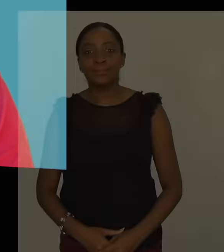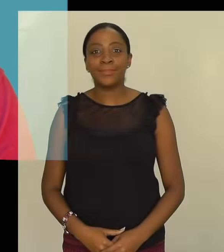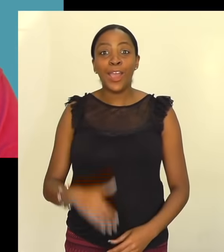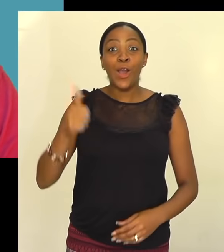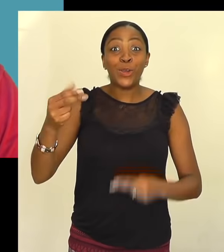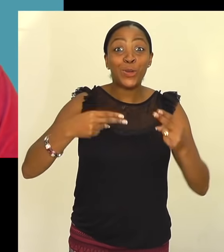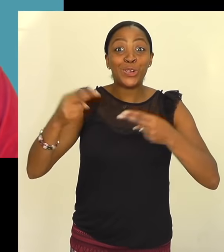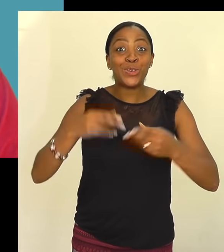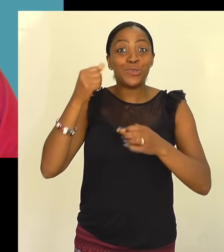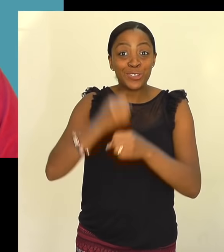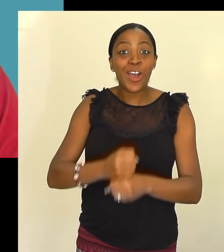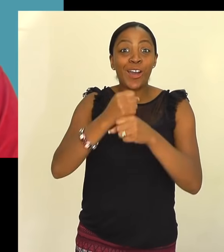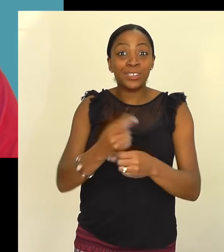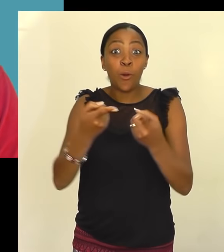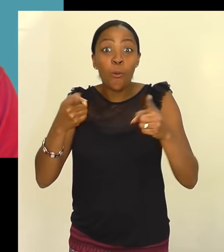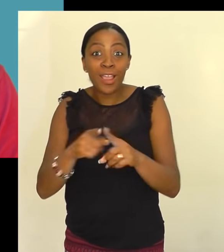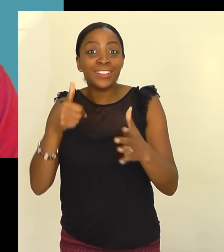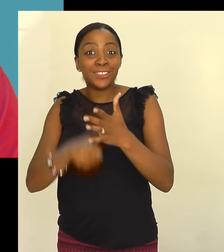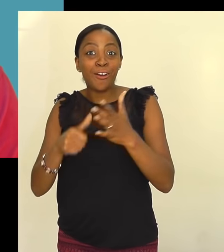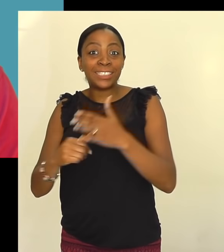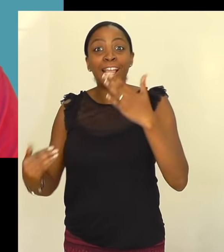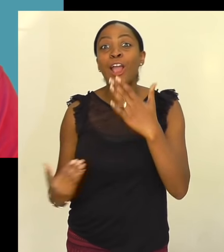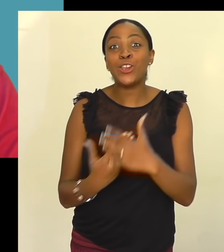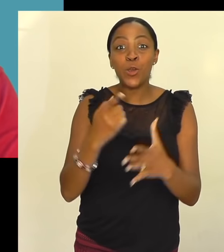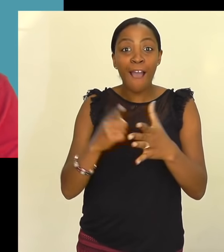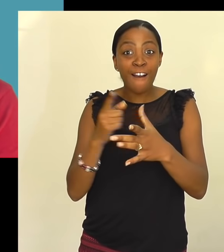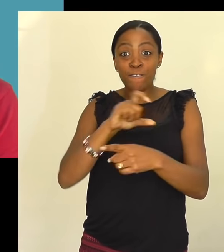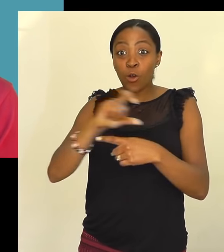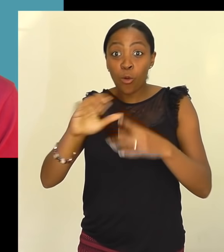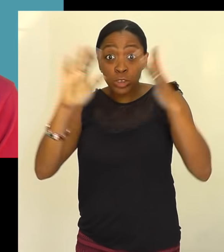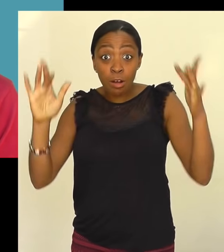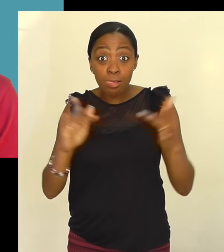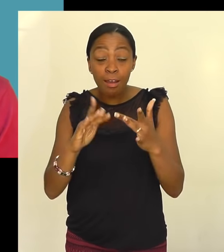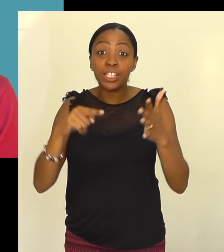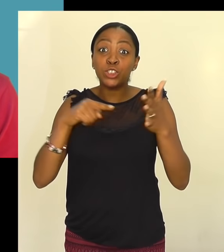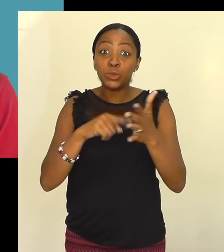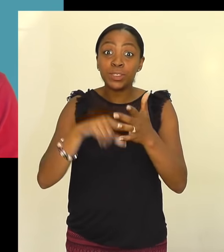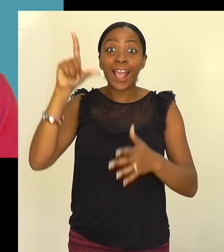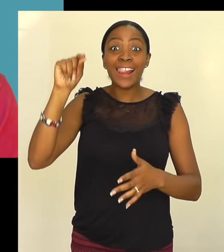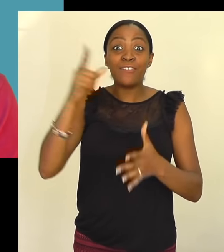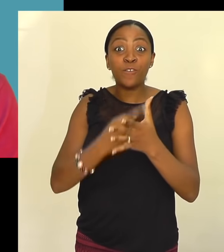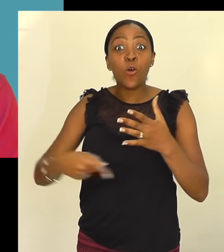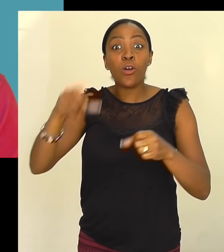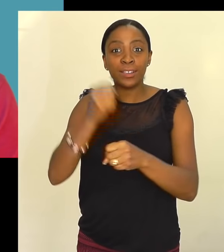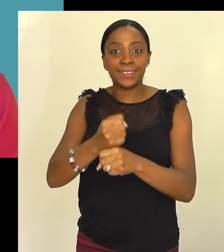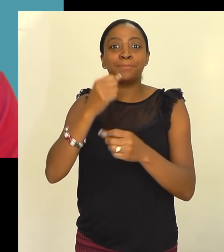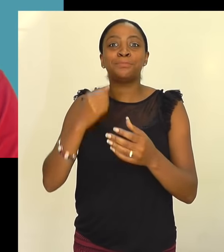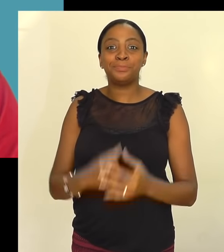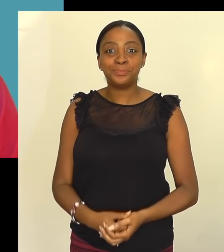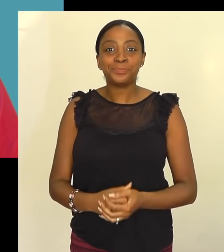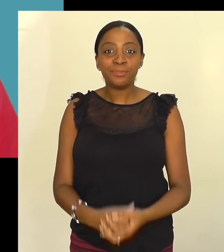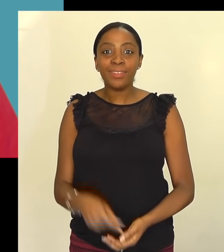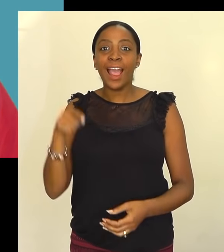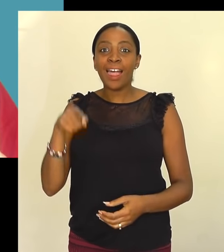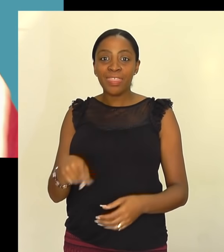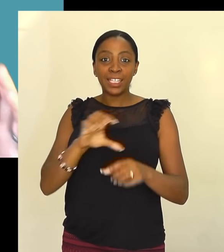Good news, church. We are starting a new Alpha Online course on Tuesday, the 11th of August. This